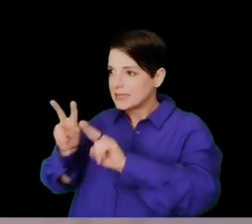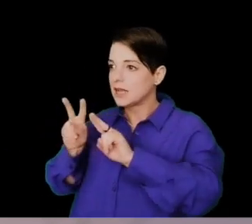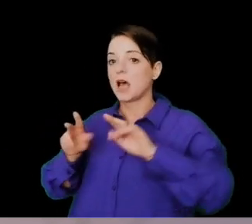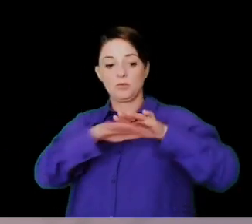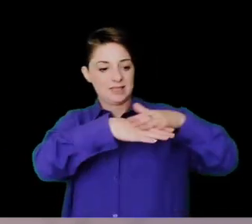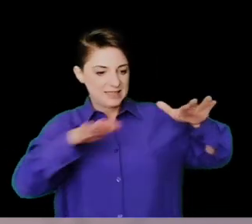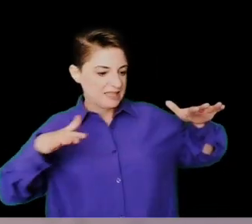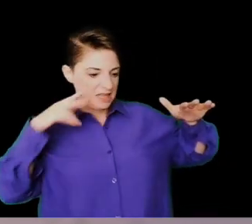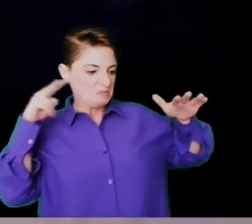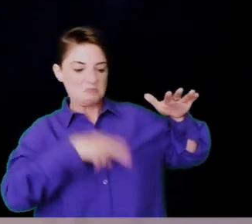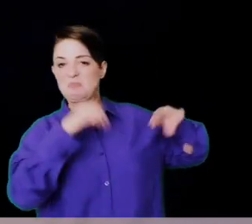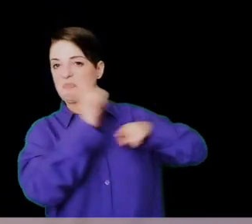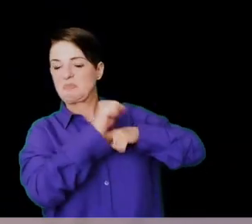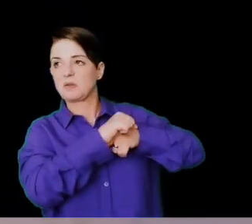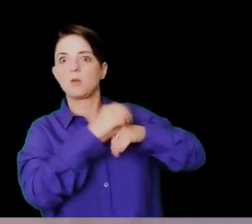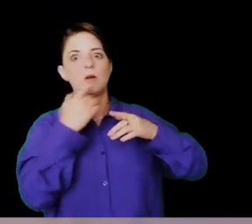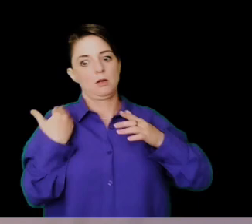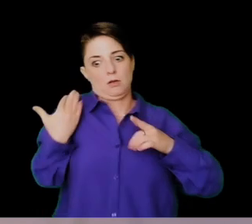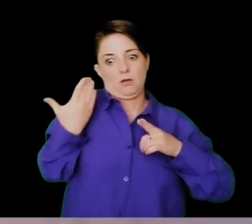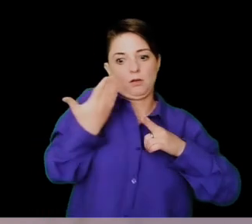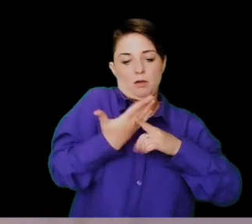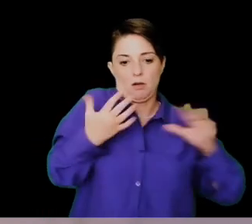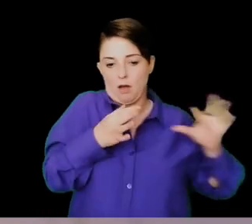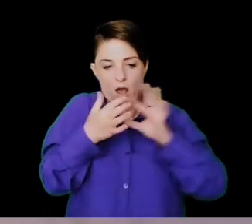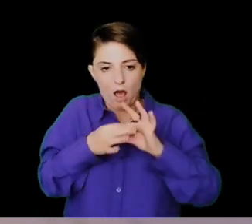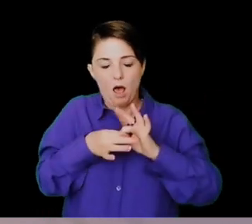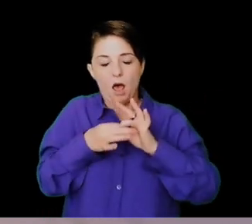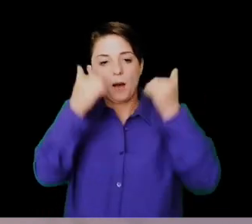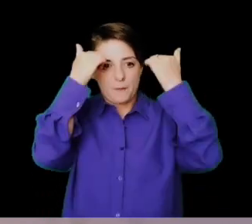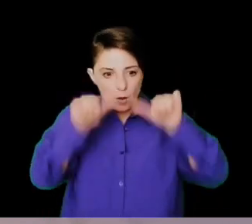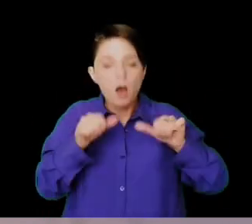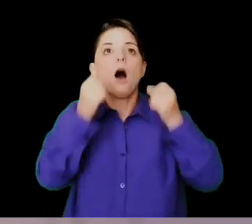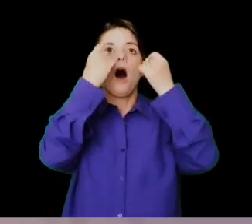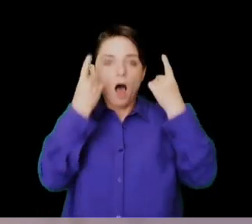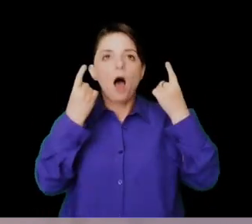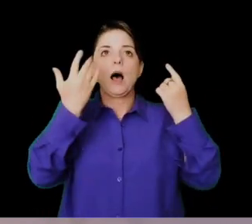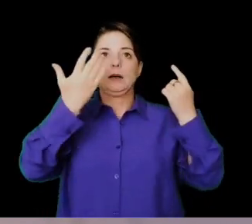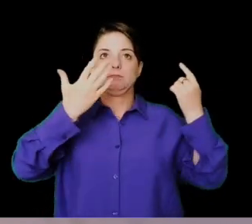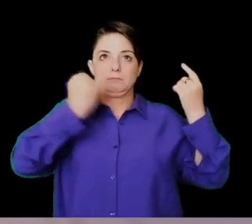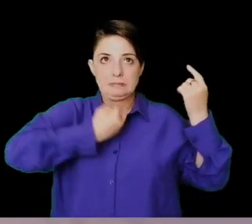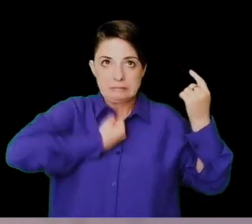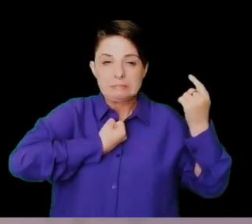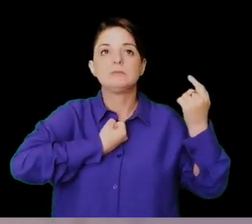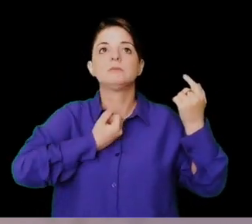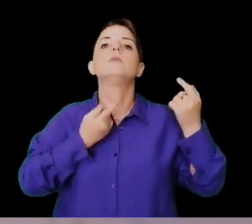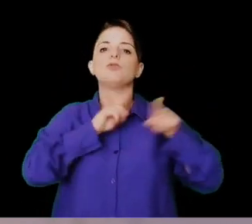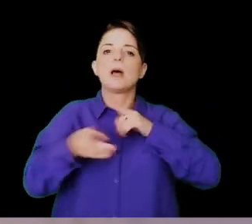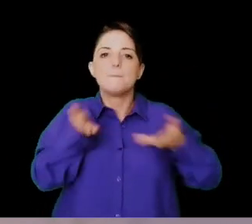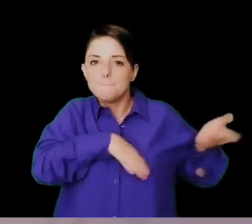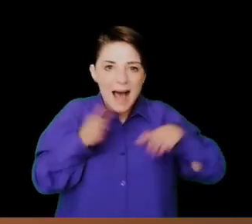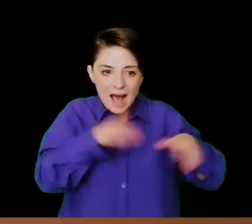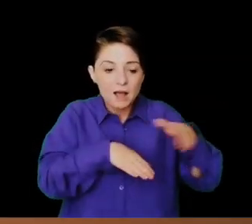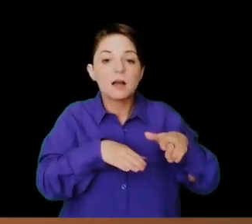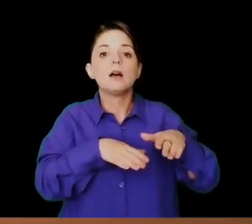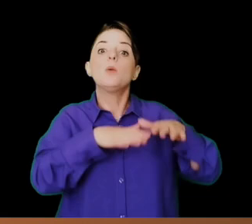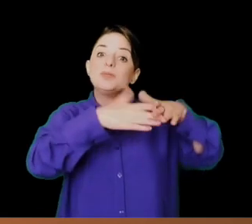terrestrial environment. And we're only now putting it all together and understanding what we've done and trying to put some of it